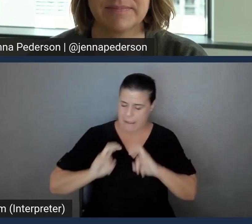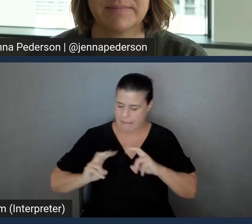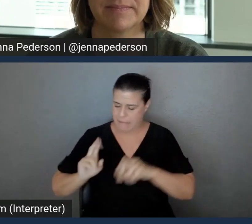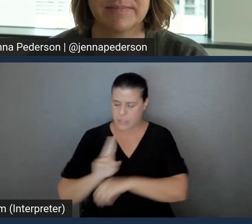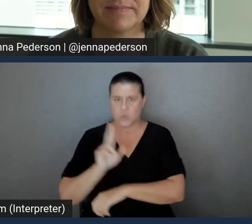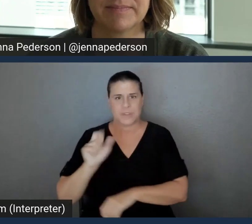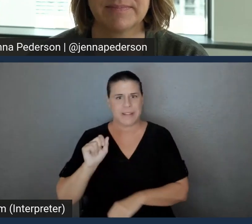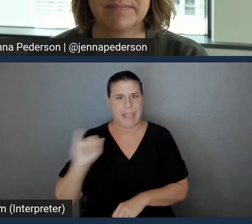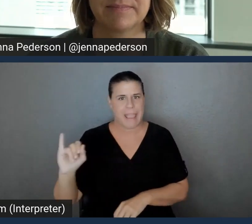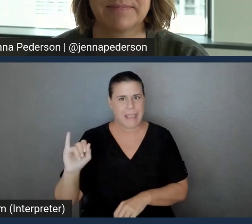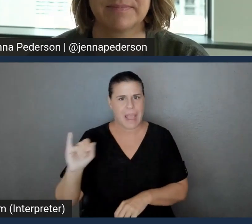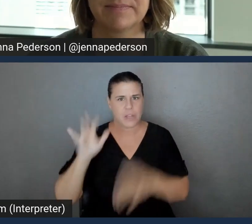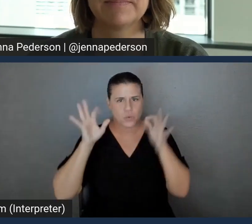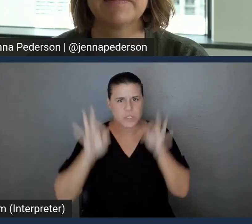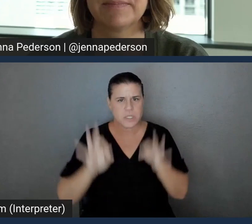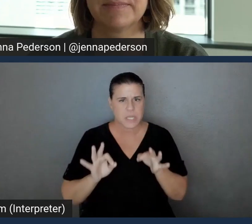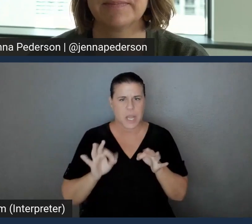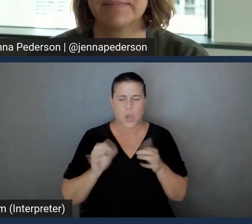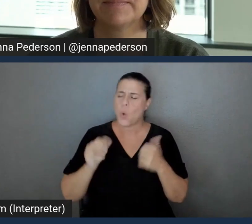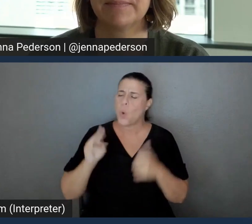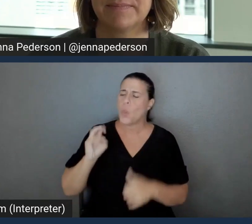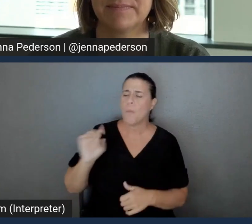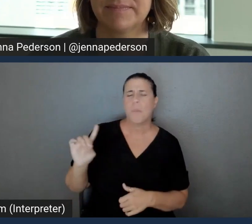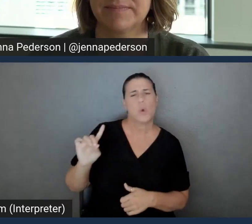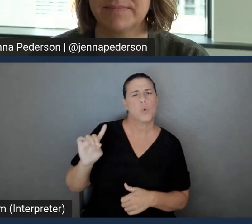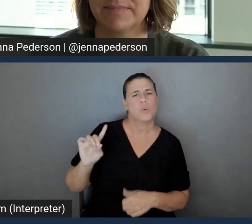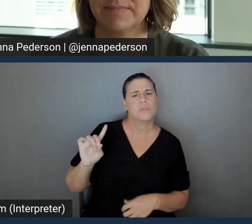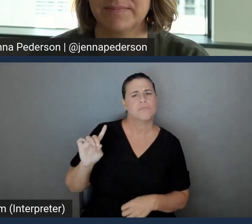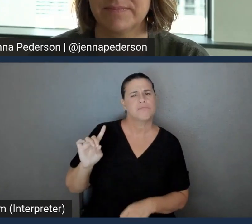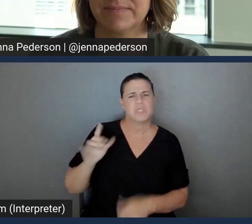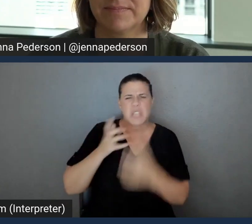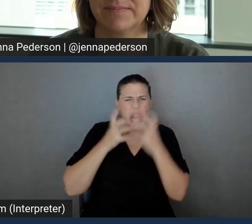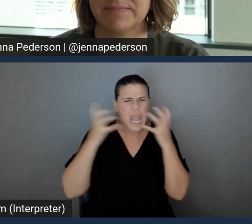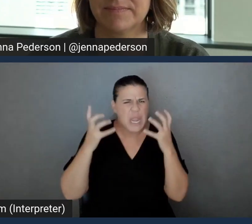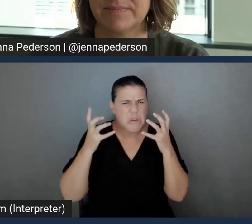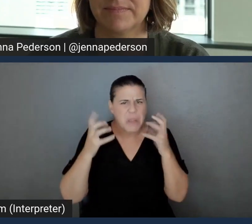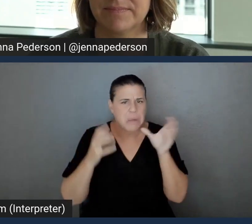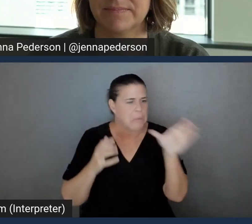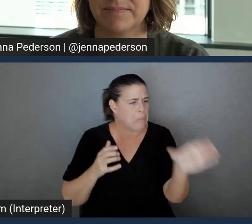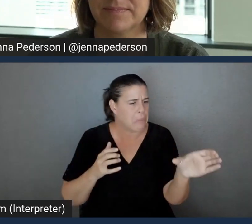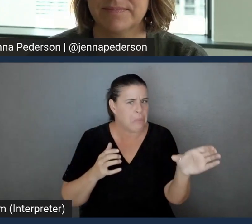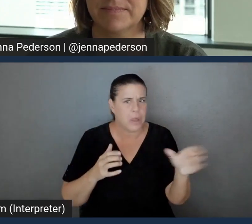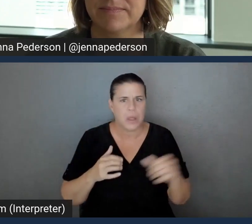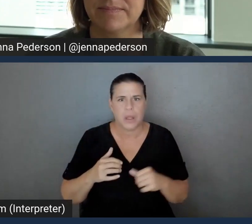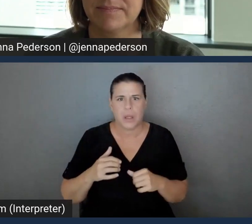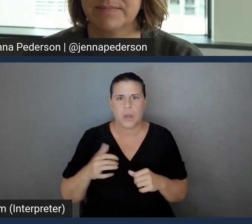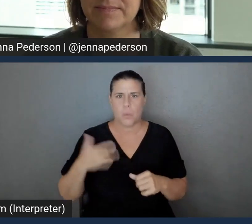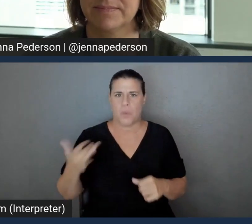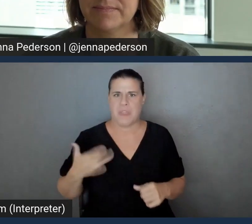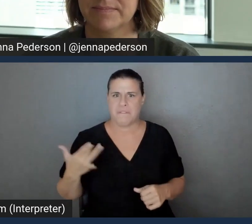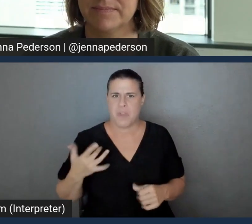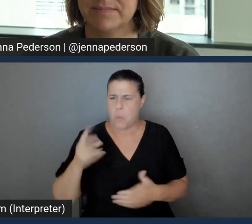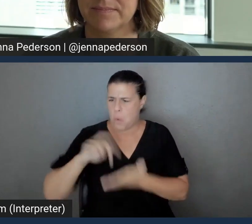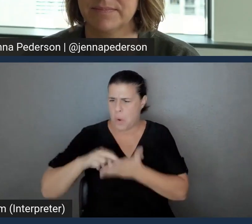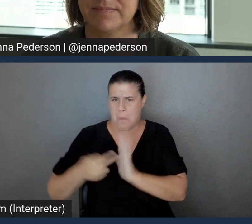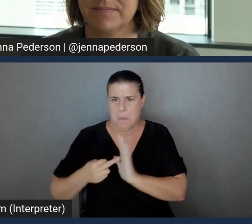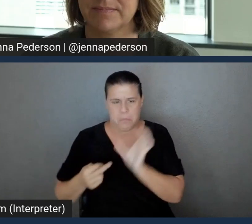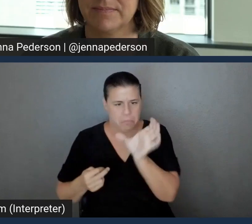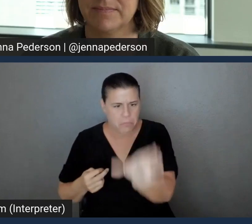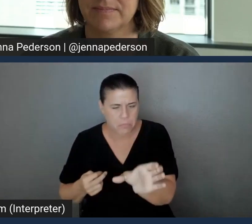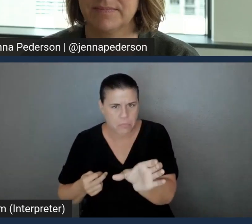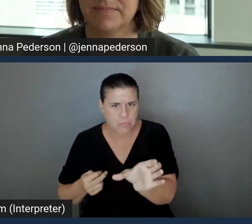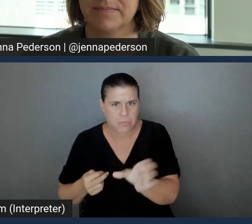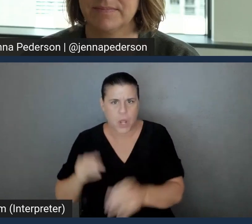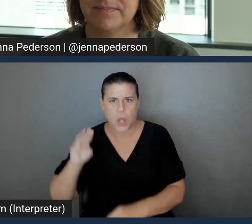determine what was the mood of the call? Was the customer angry? What's the sentiment of all these things? So I think that's a wonderful,